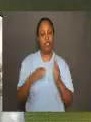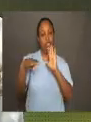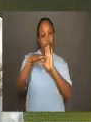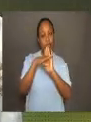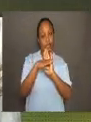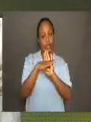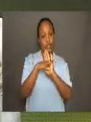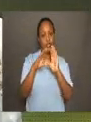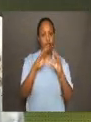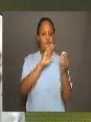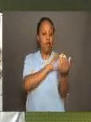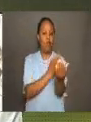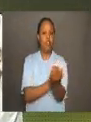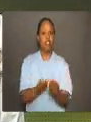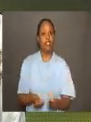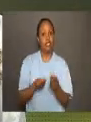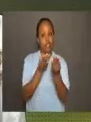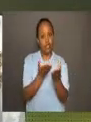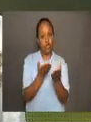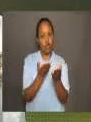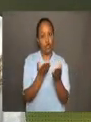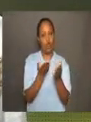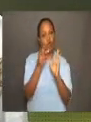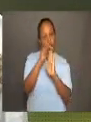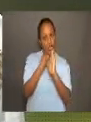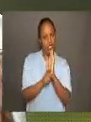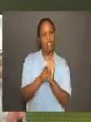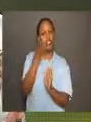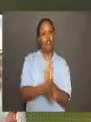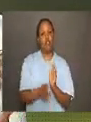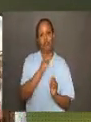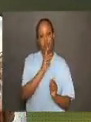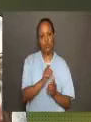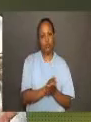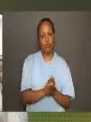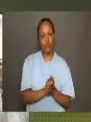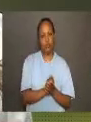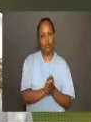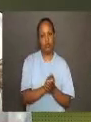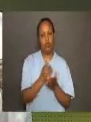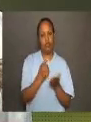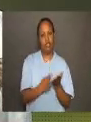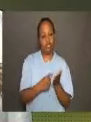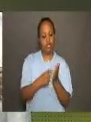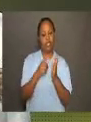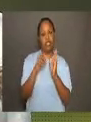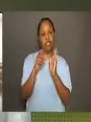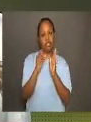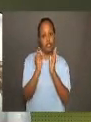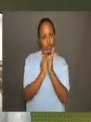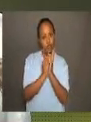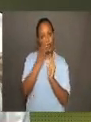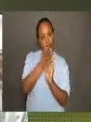Representatives are given power to implement policy, create and enforce laws,